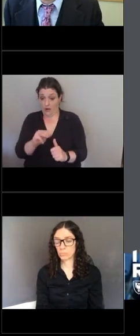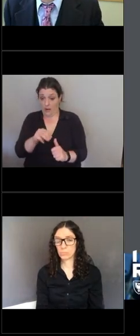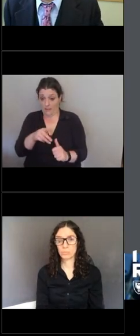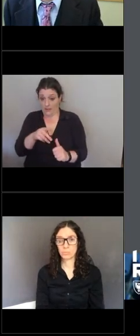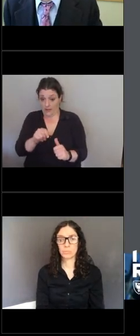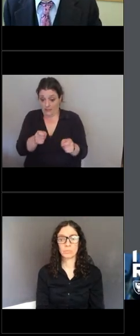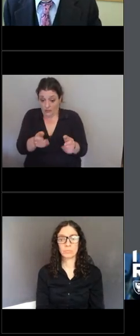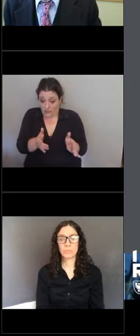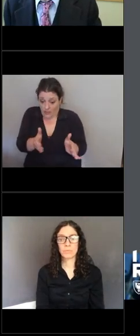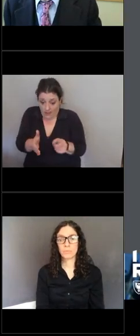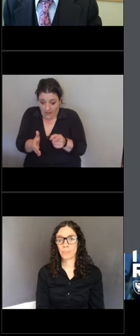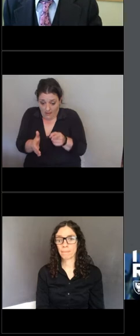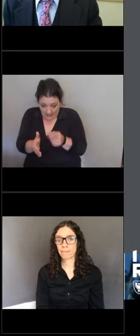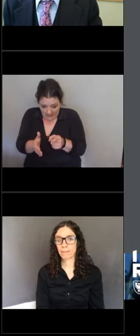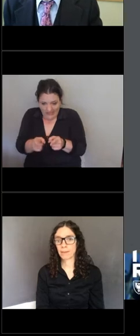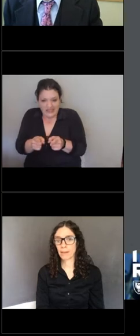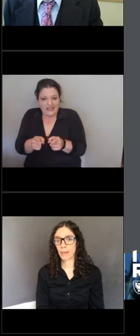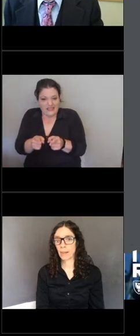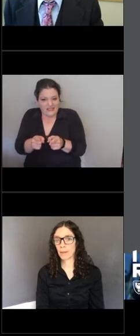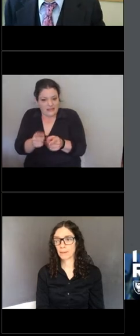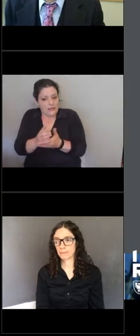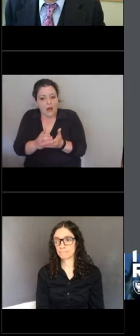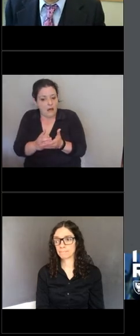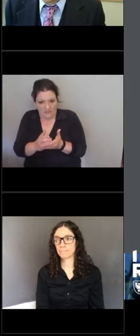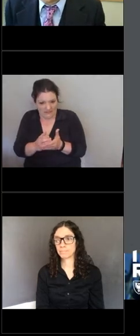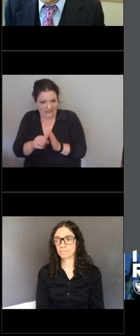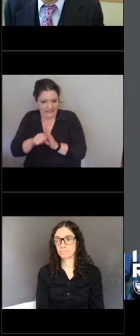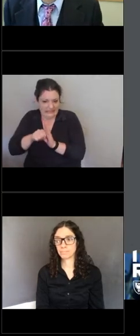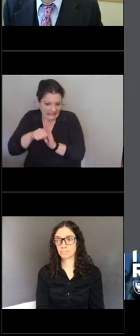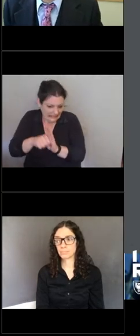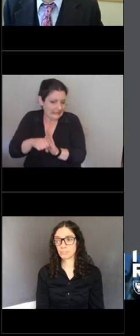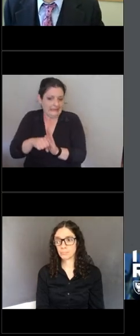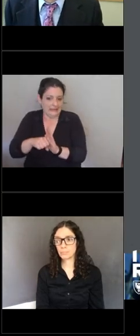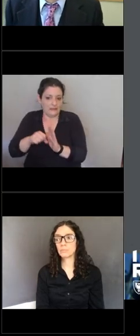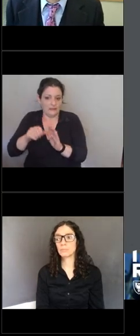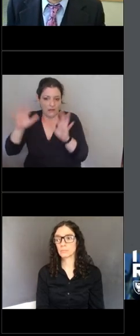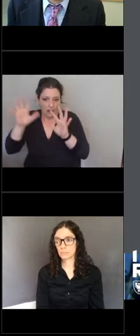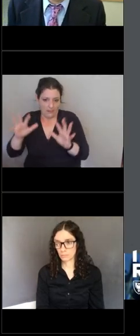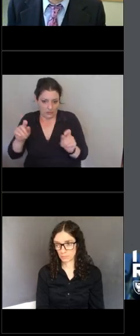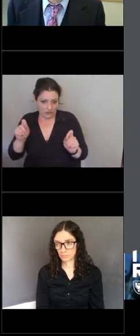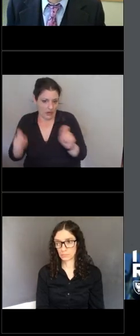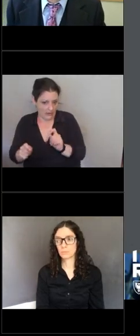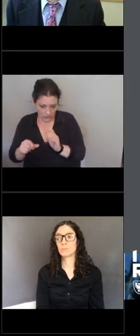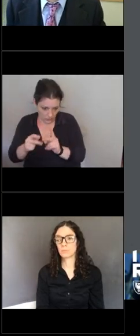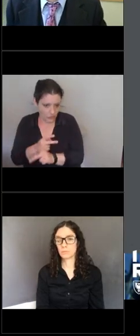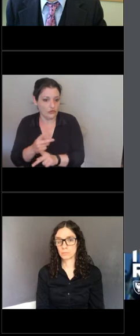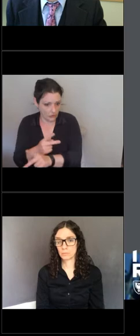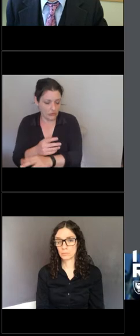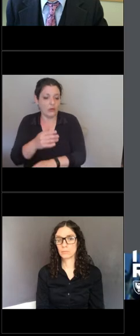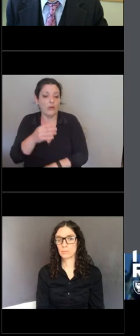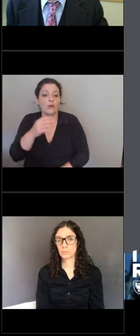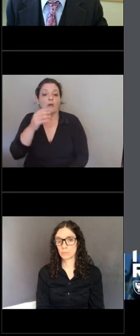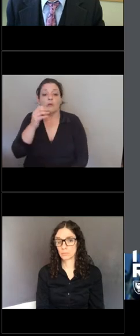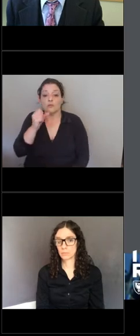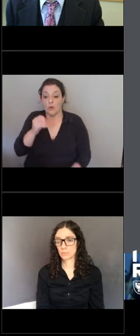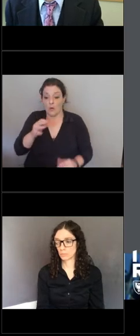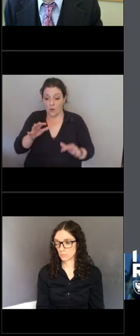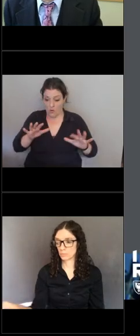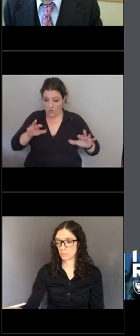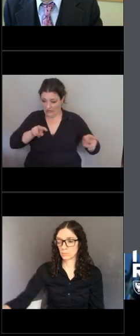accentuated climate change. So in using this database and then going through all these 223 management